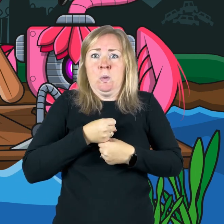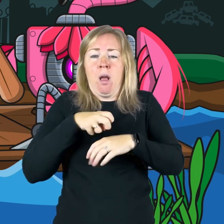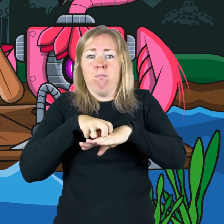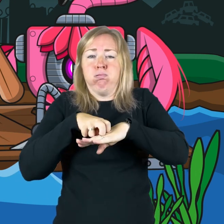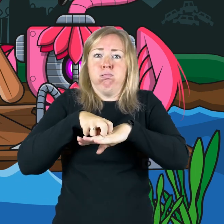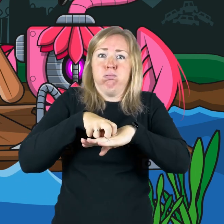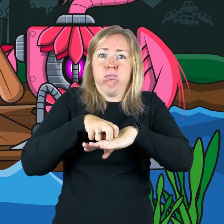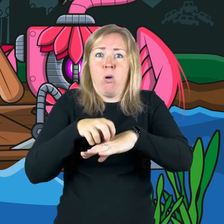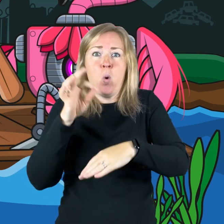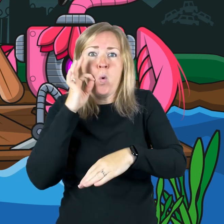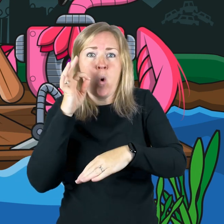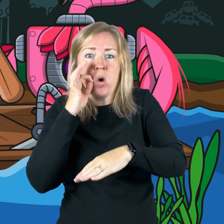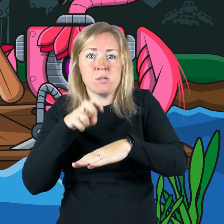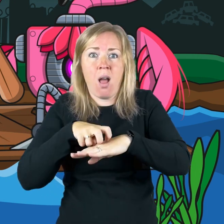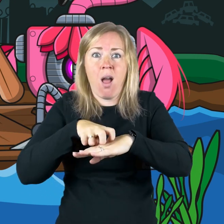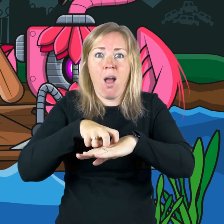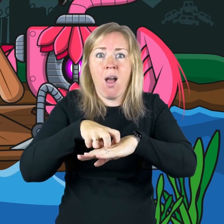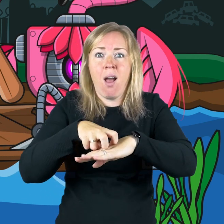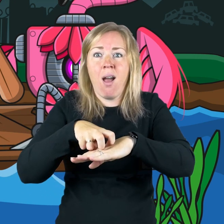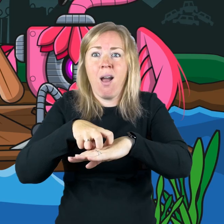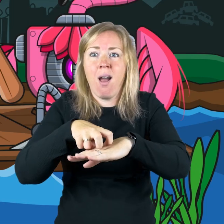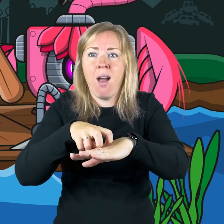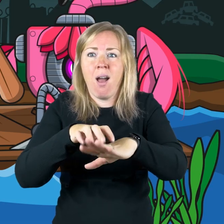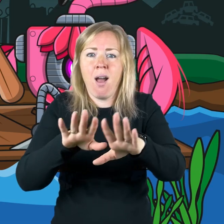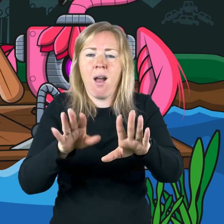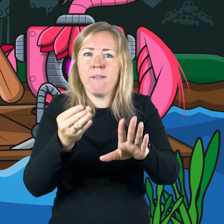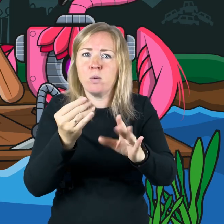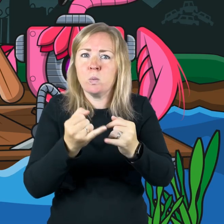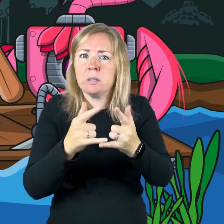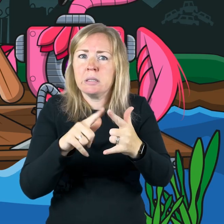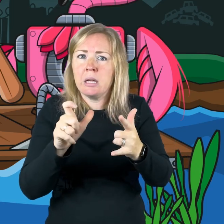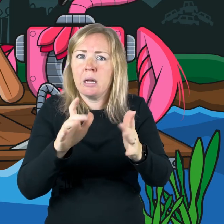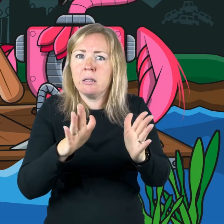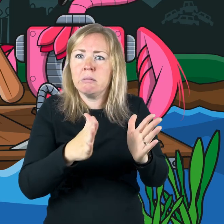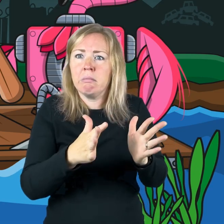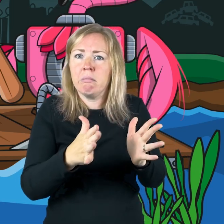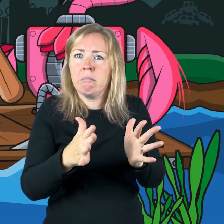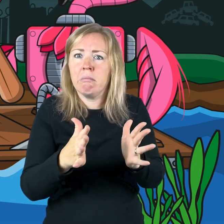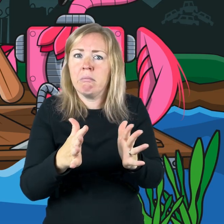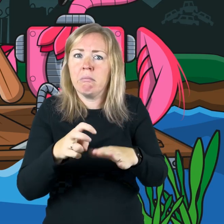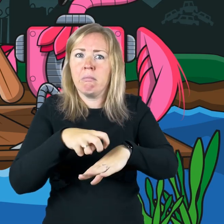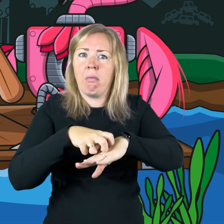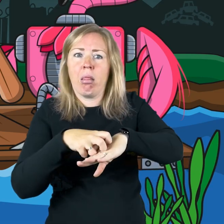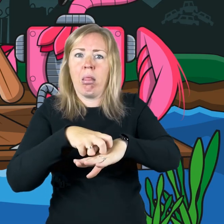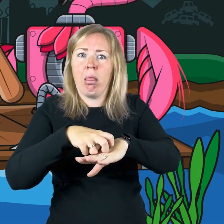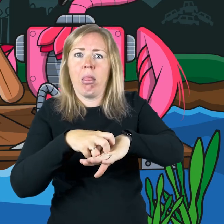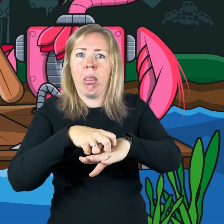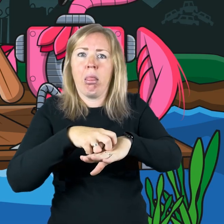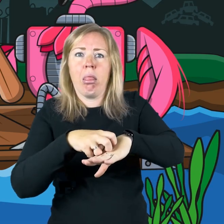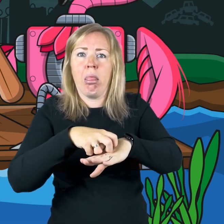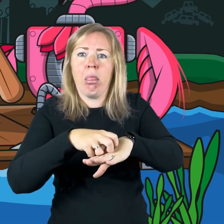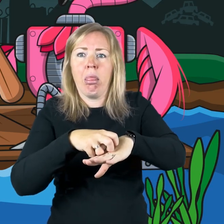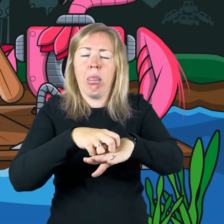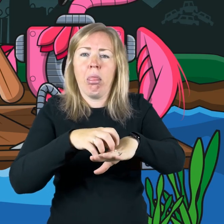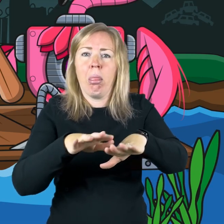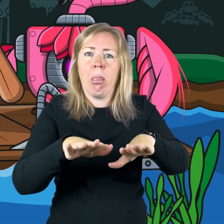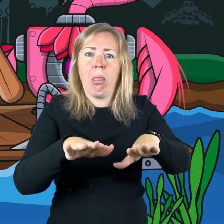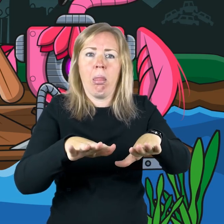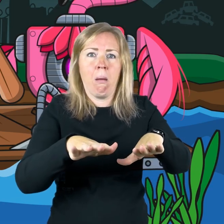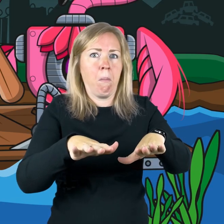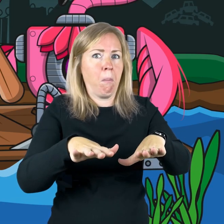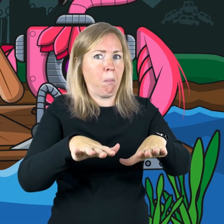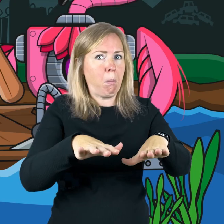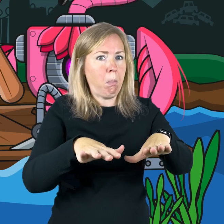her wooden spoon. A few seconds passed. She teetered and tottered, but the